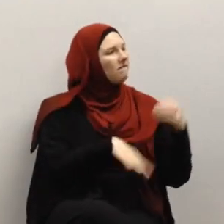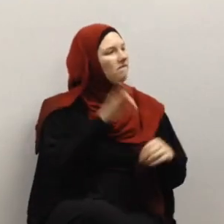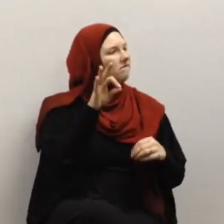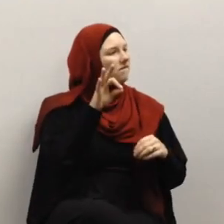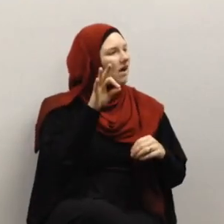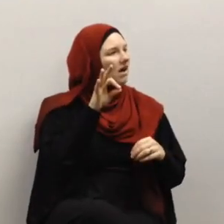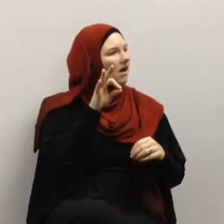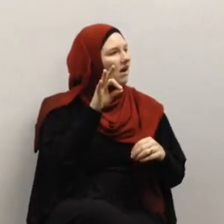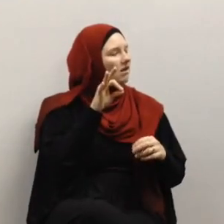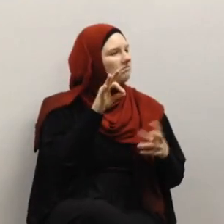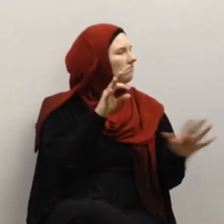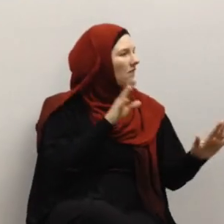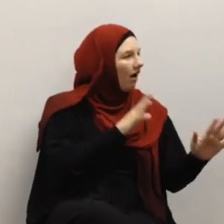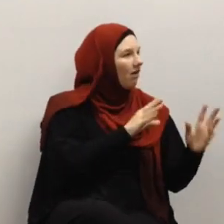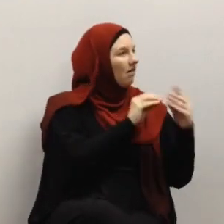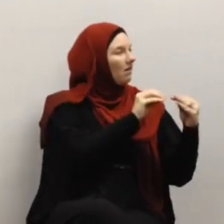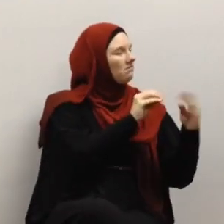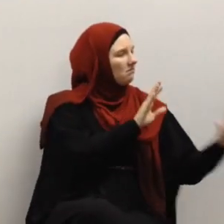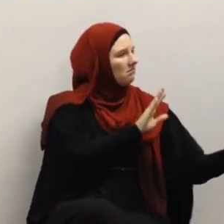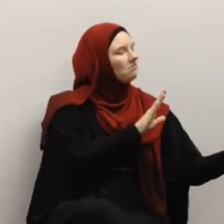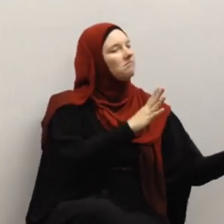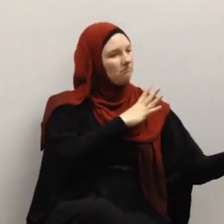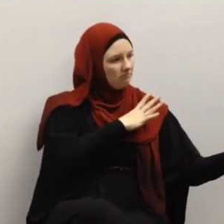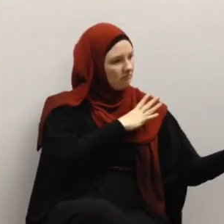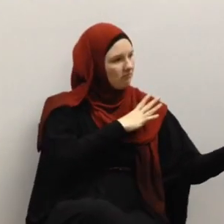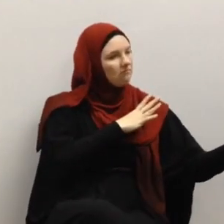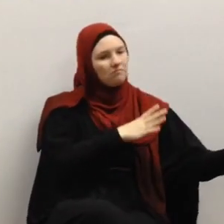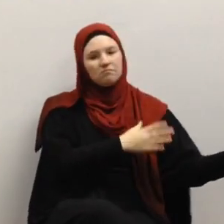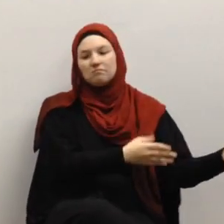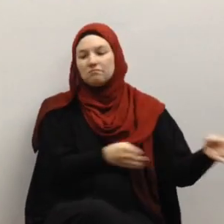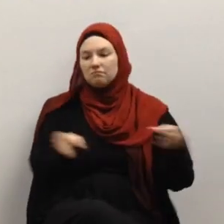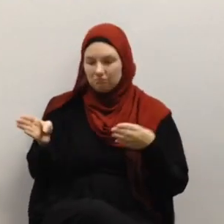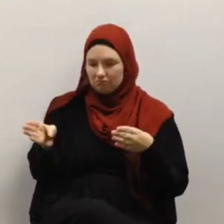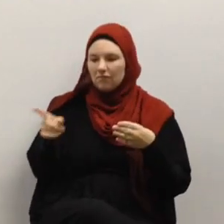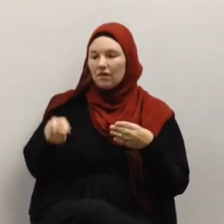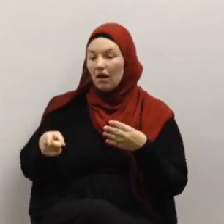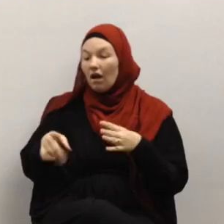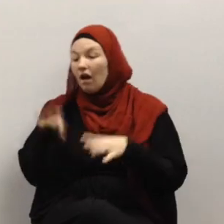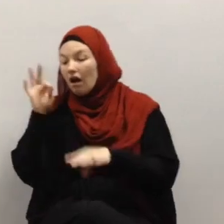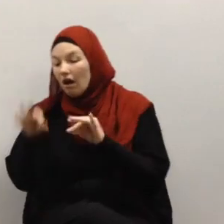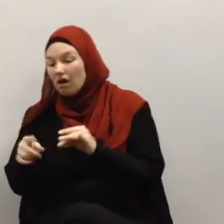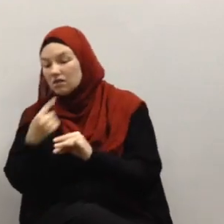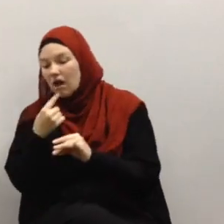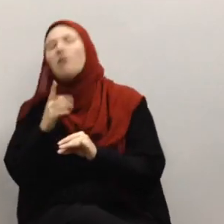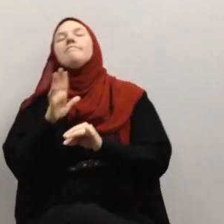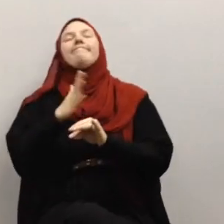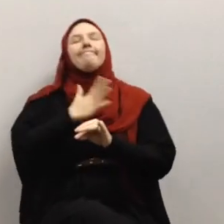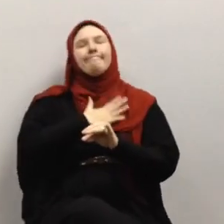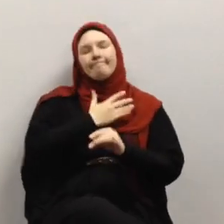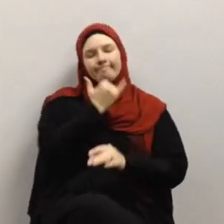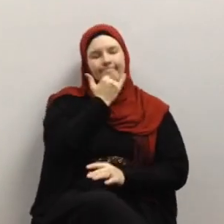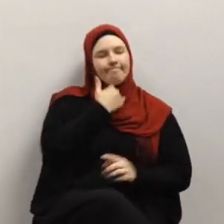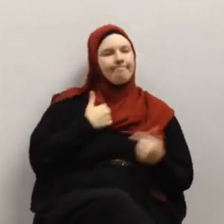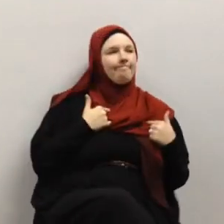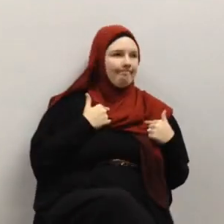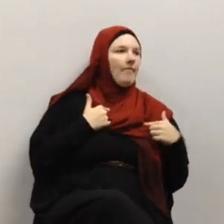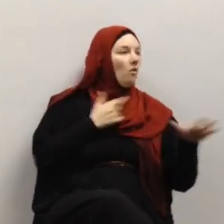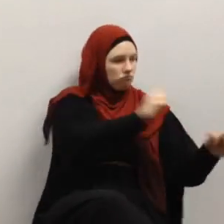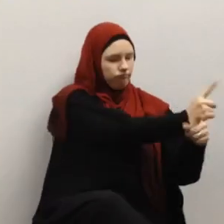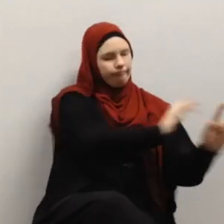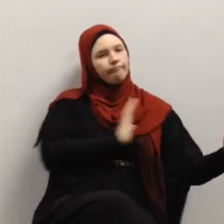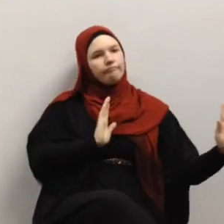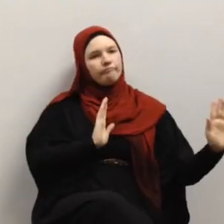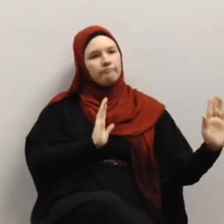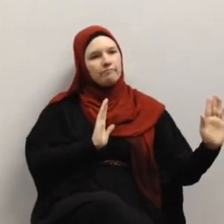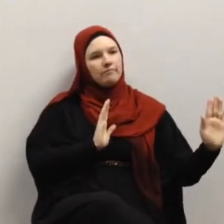struggle because they are in the full state of submission. Islam, istislam, to